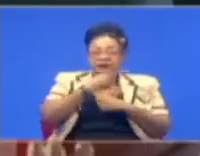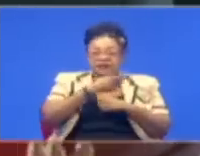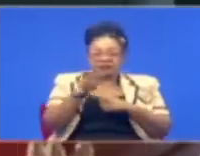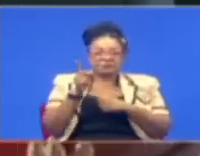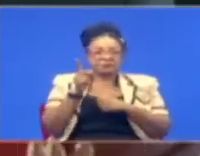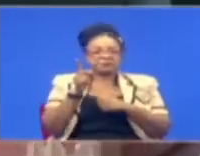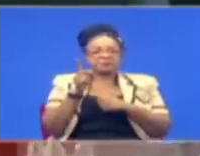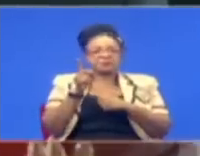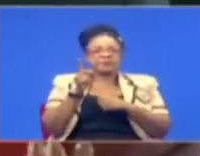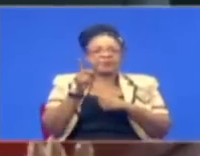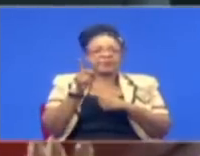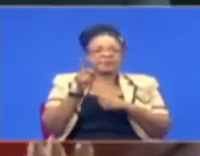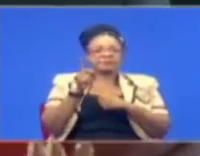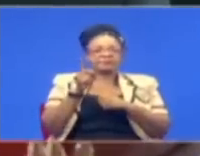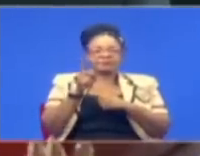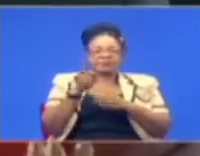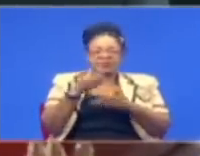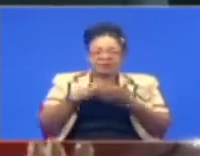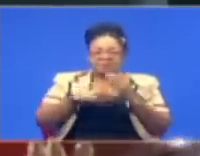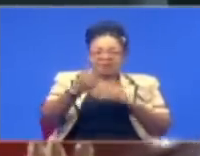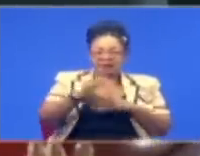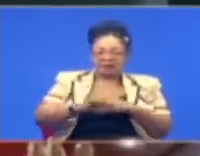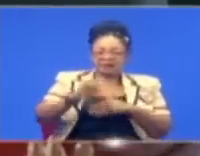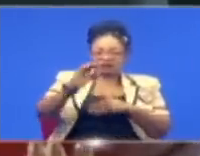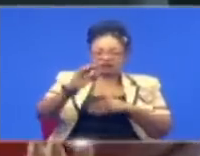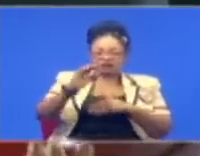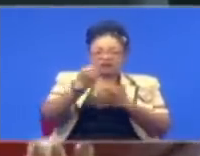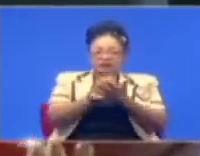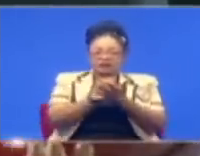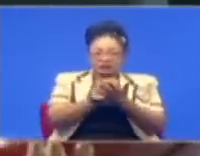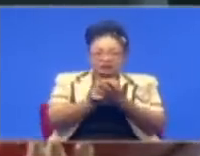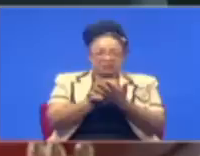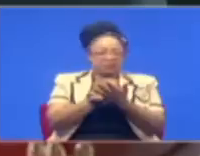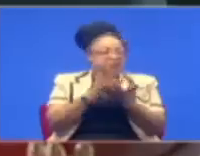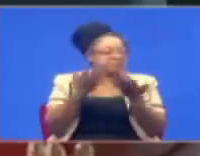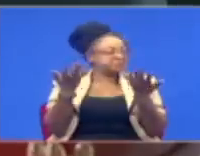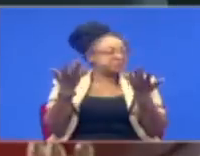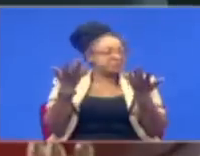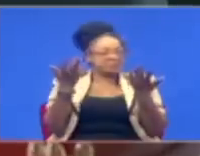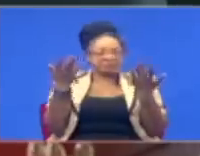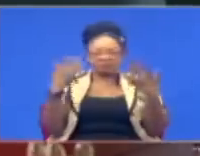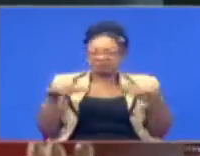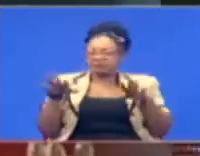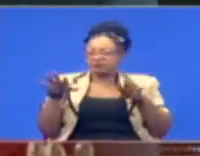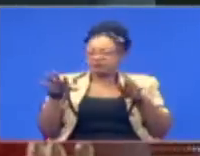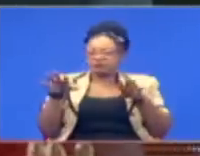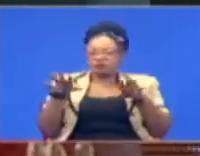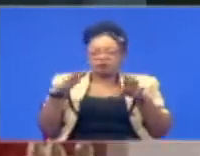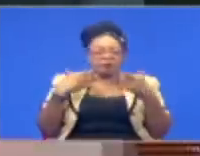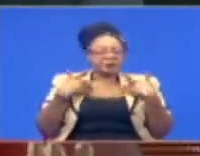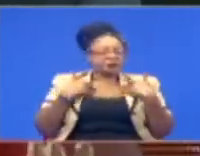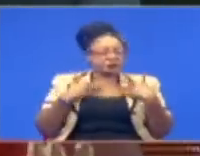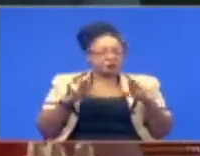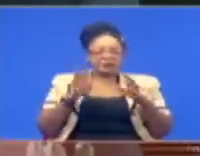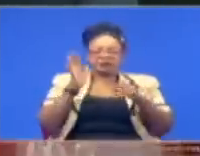days of paying cash at the registry are days gone. We do not want so much interface